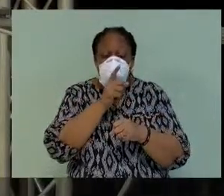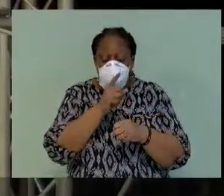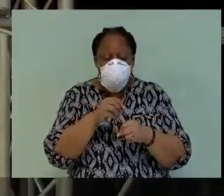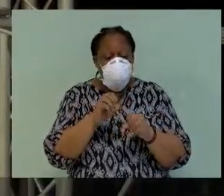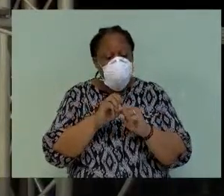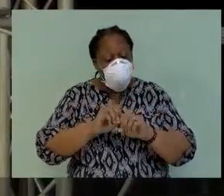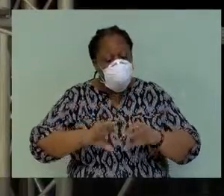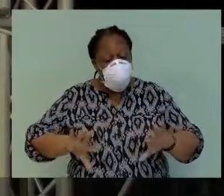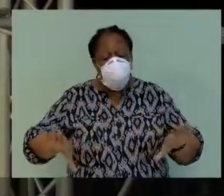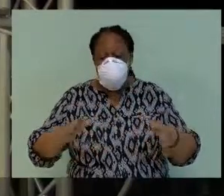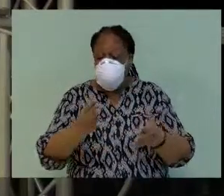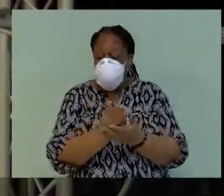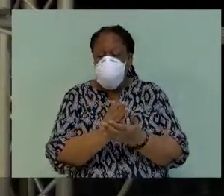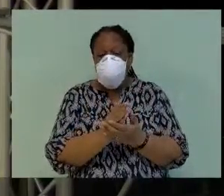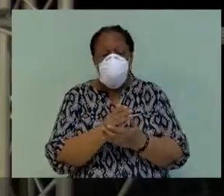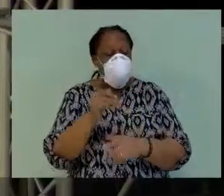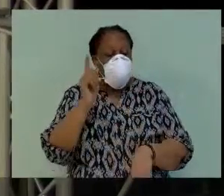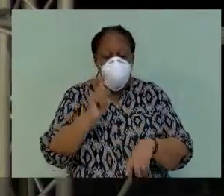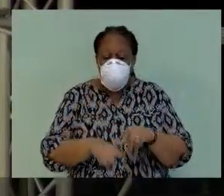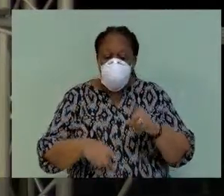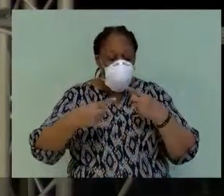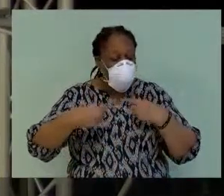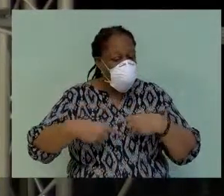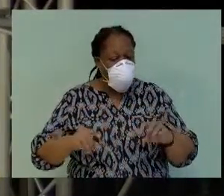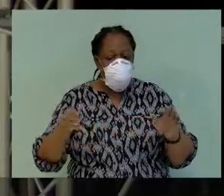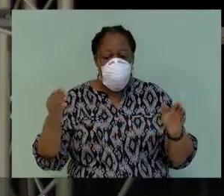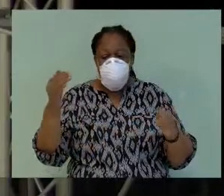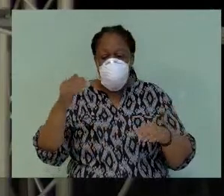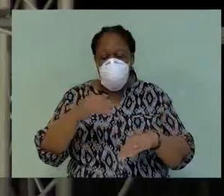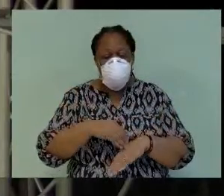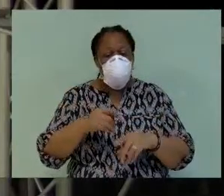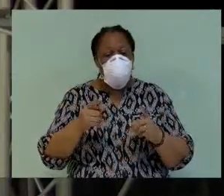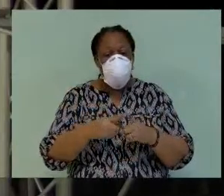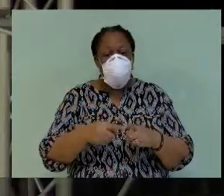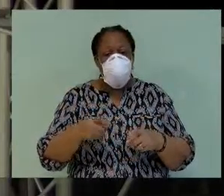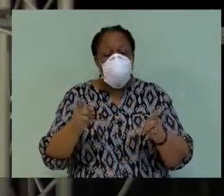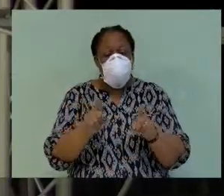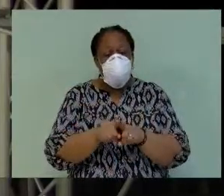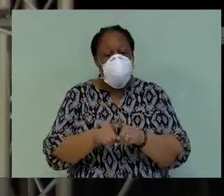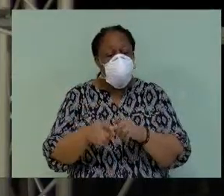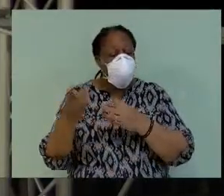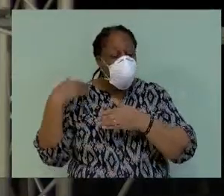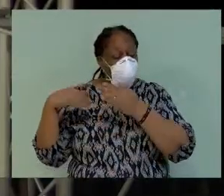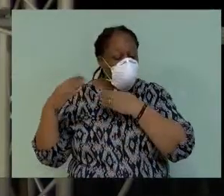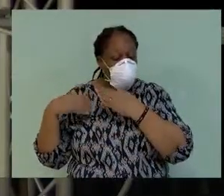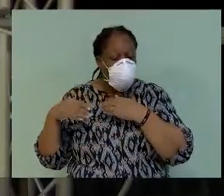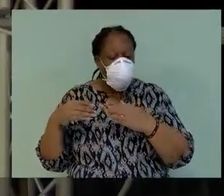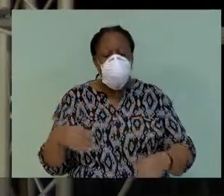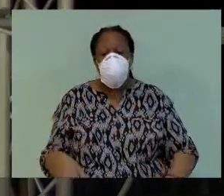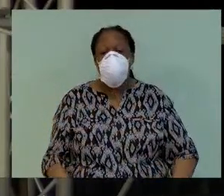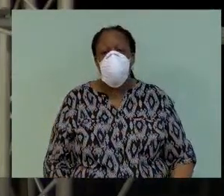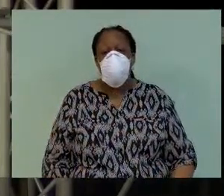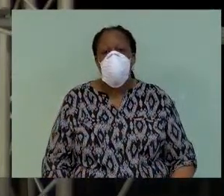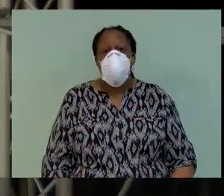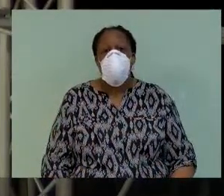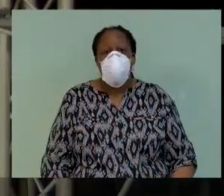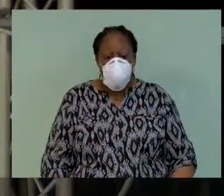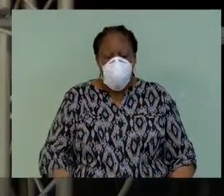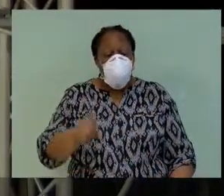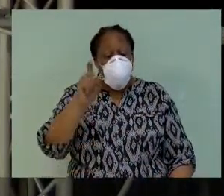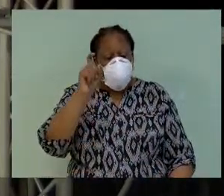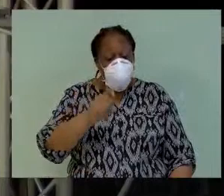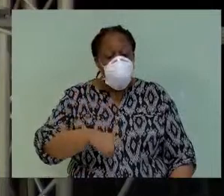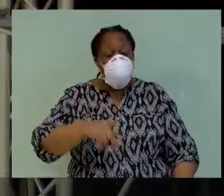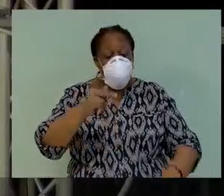cannot be that we go back to life as usual. And as you rightly say, we also need to keep our borders